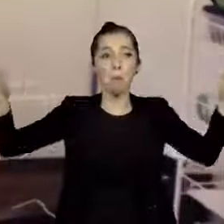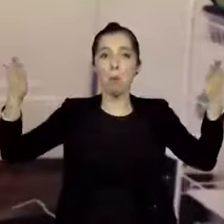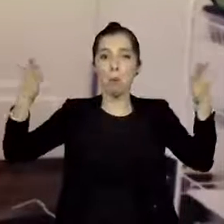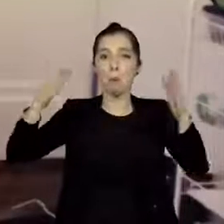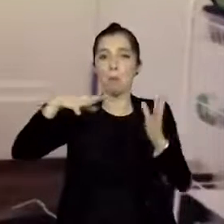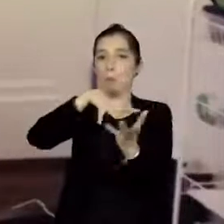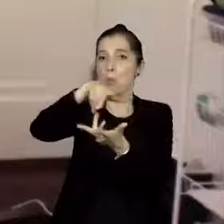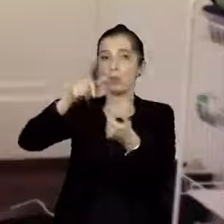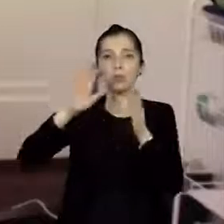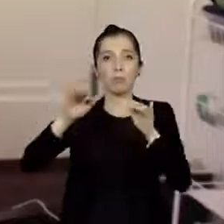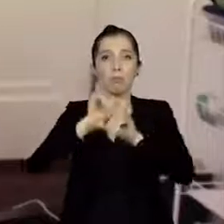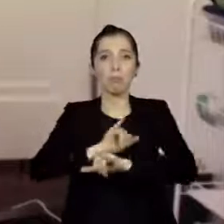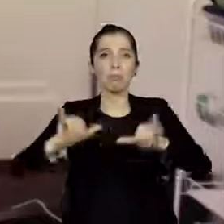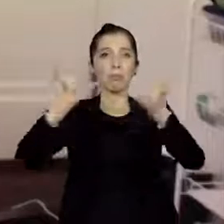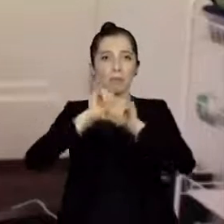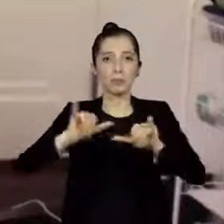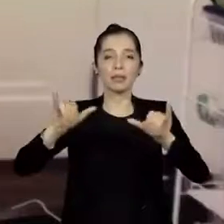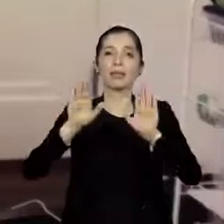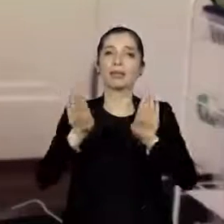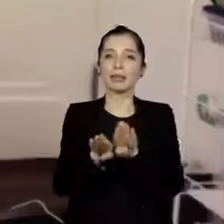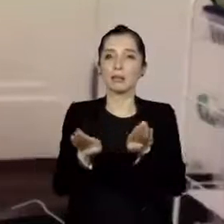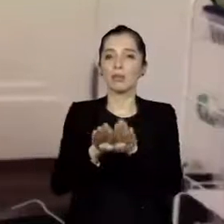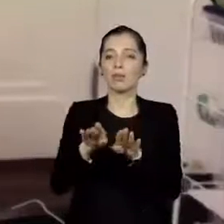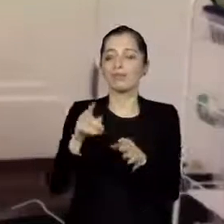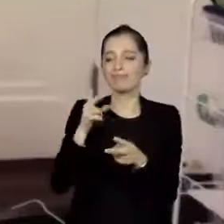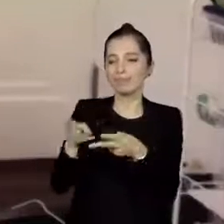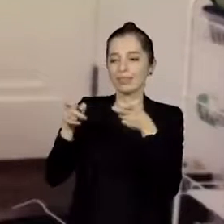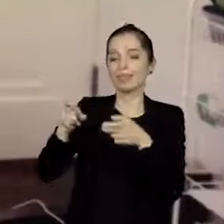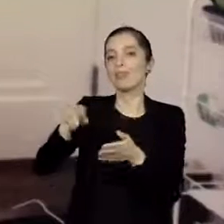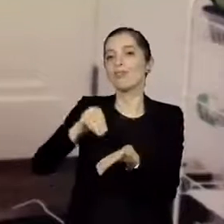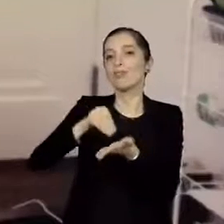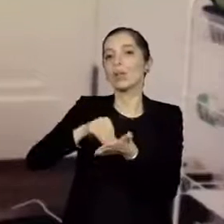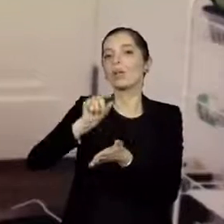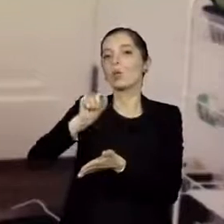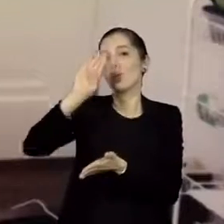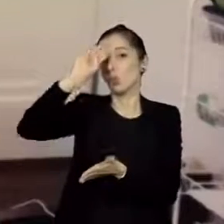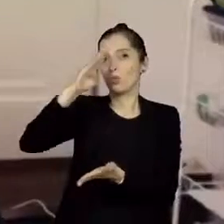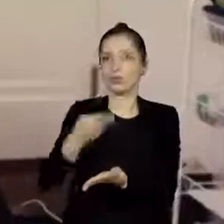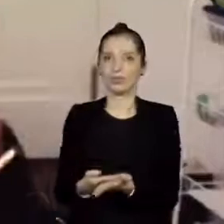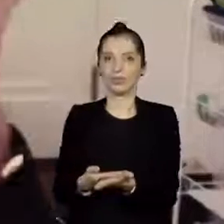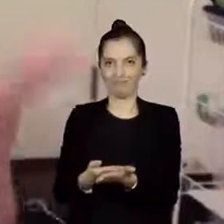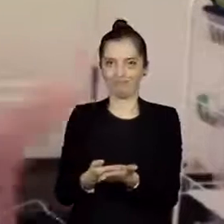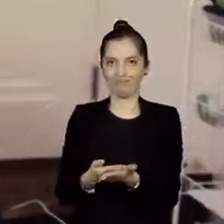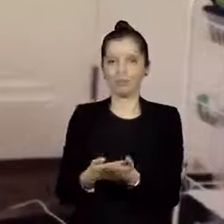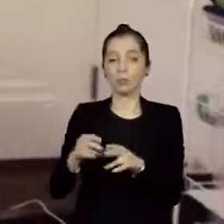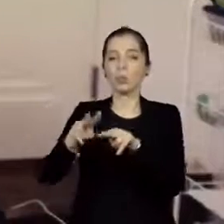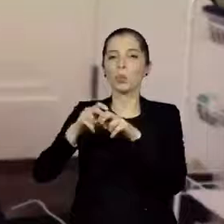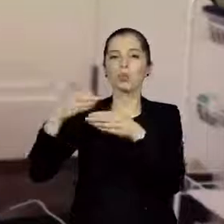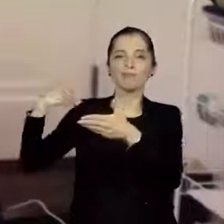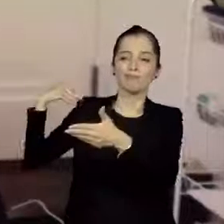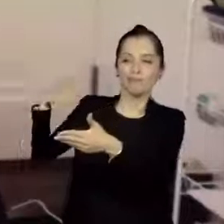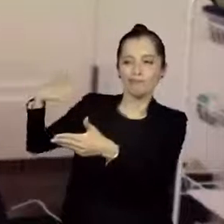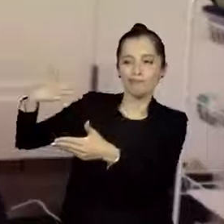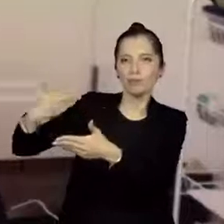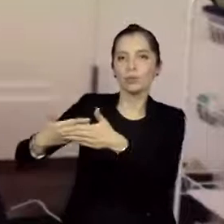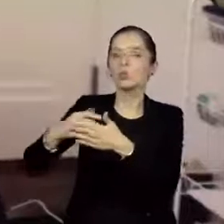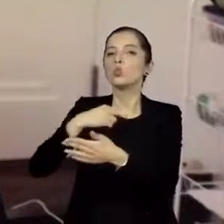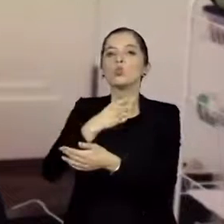the underlying issues of a lack of trust and of so much history